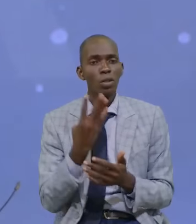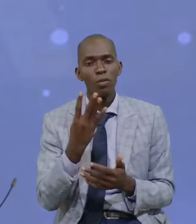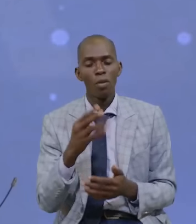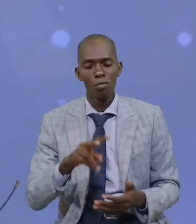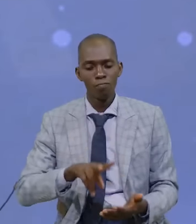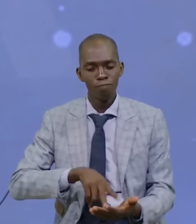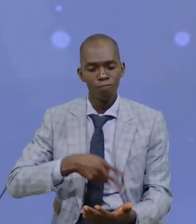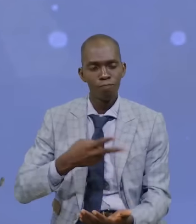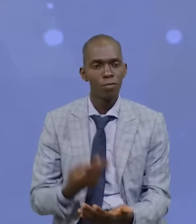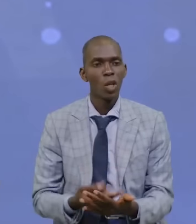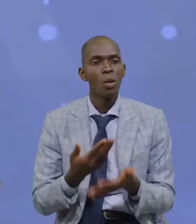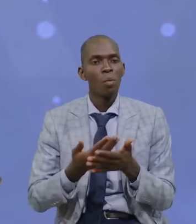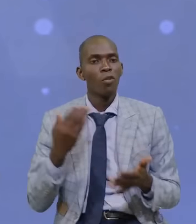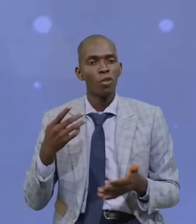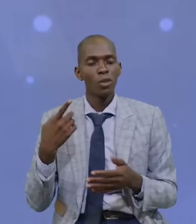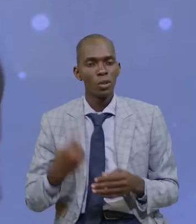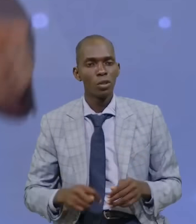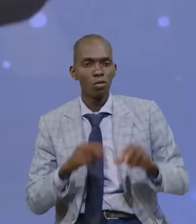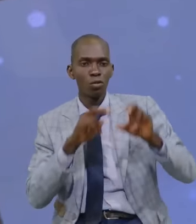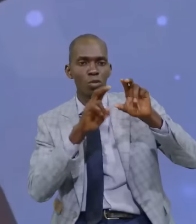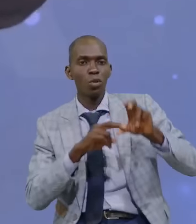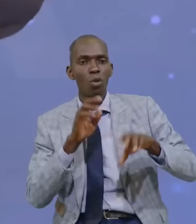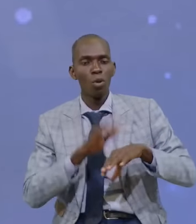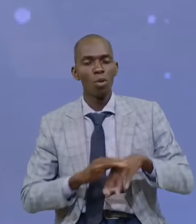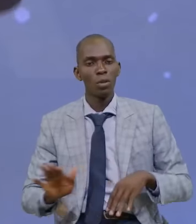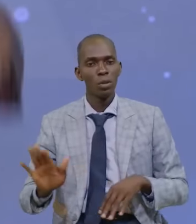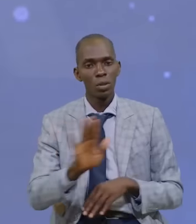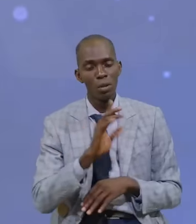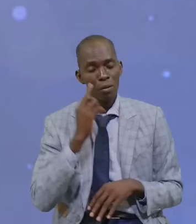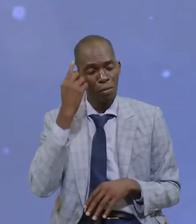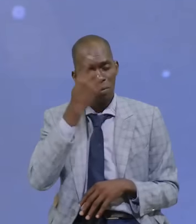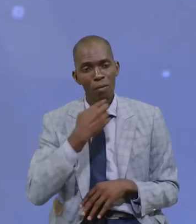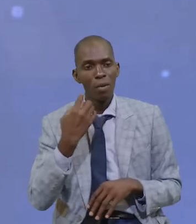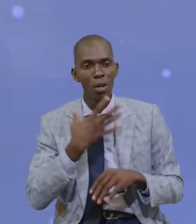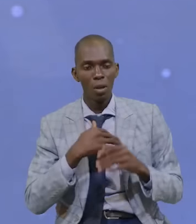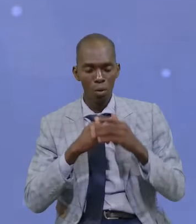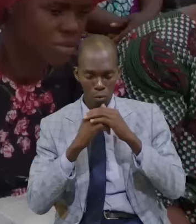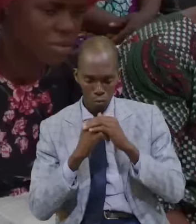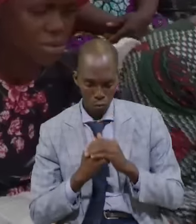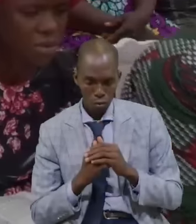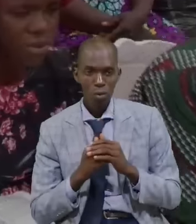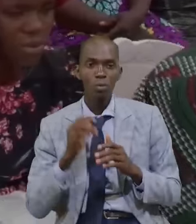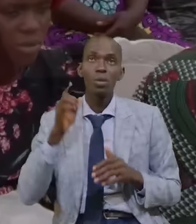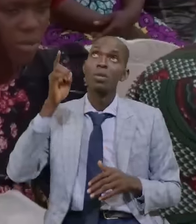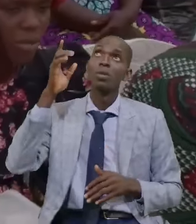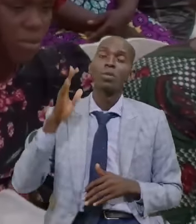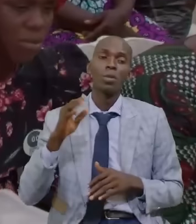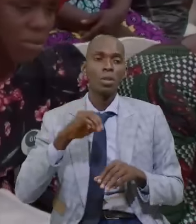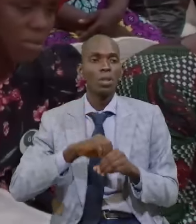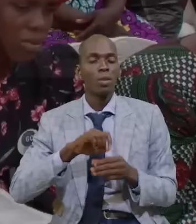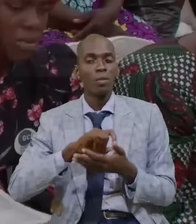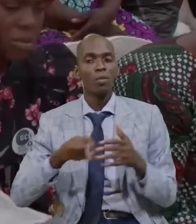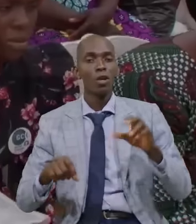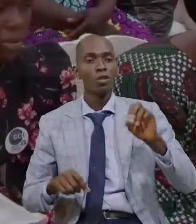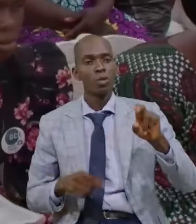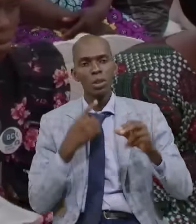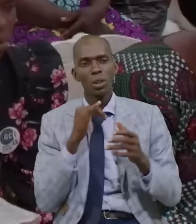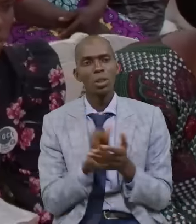throne on their faces, and they worshipped God. Look at verse 12, and it says, saying,